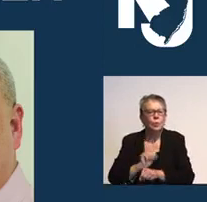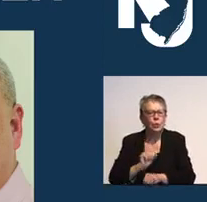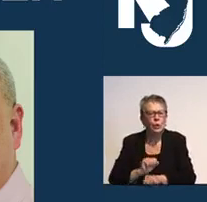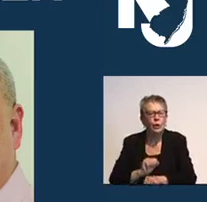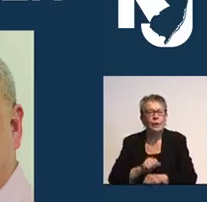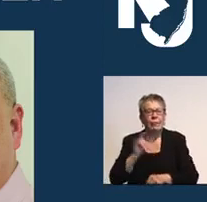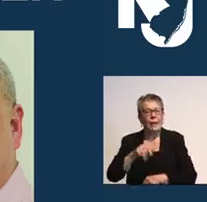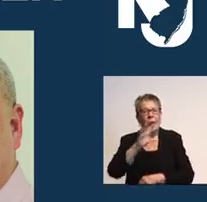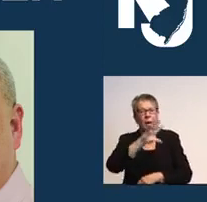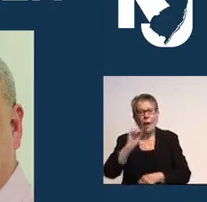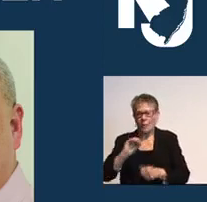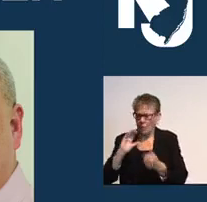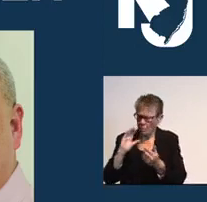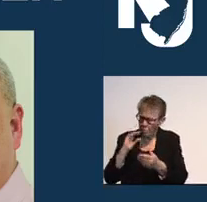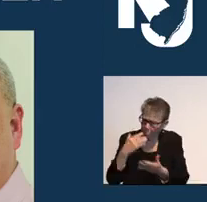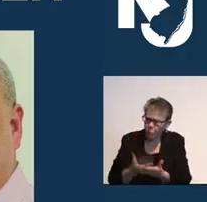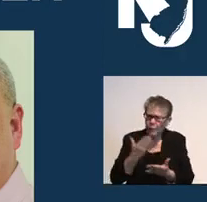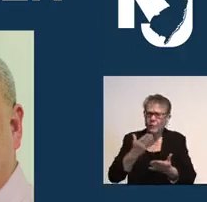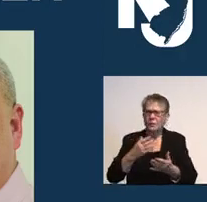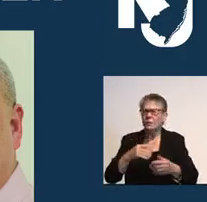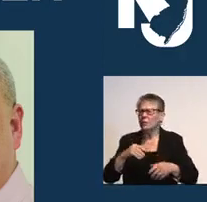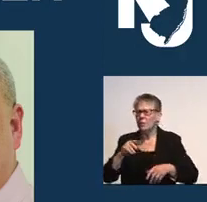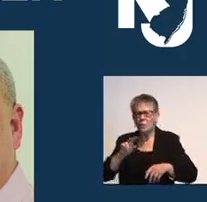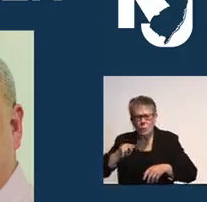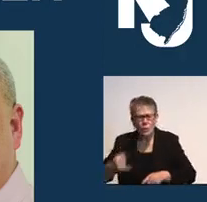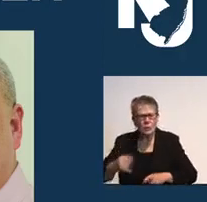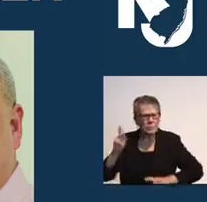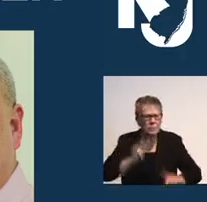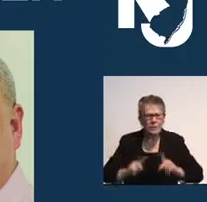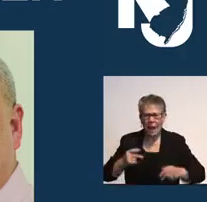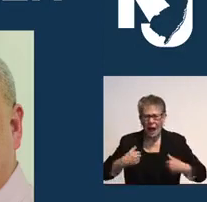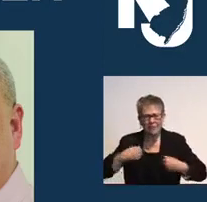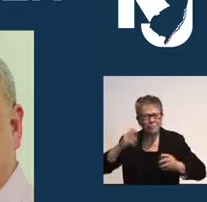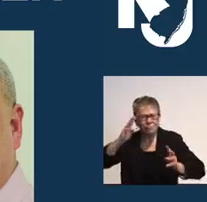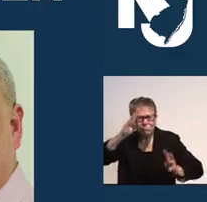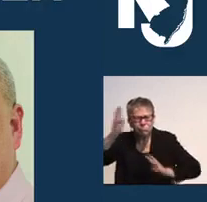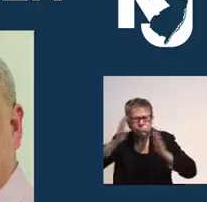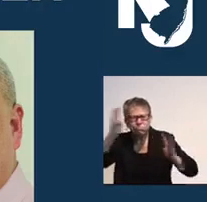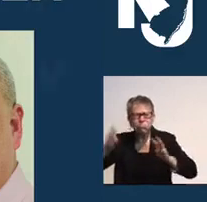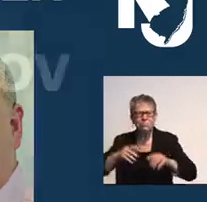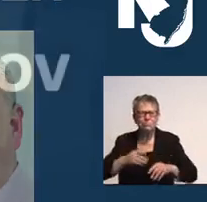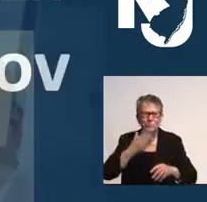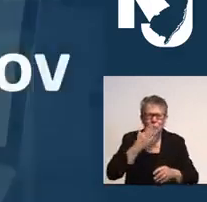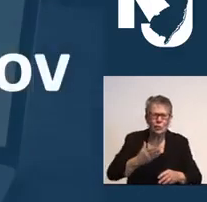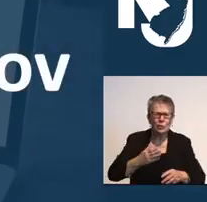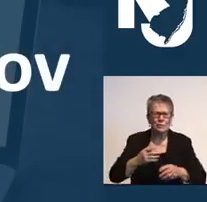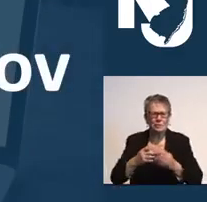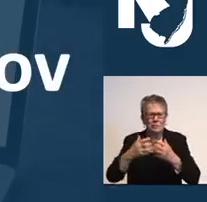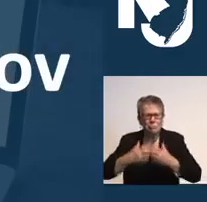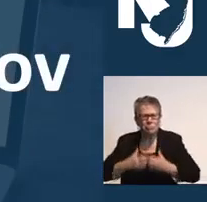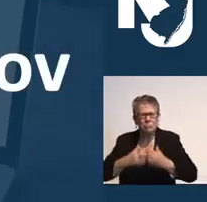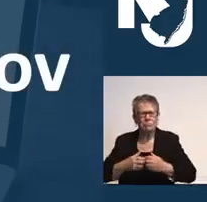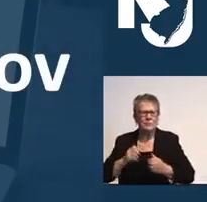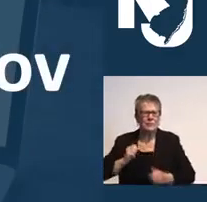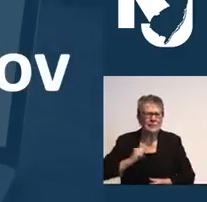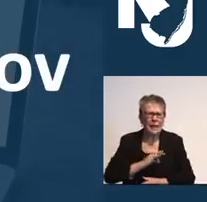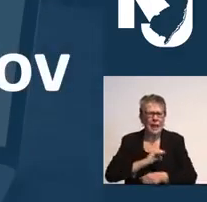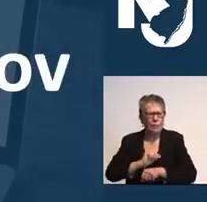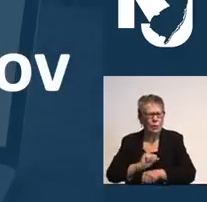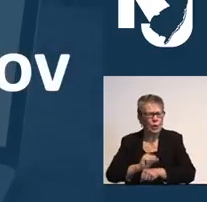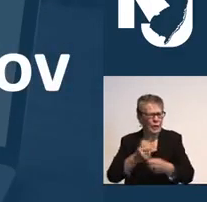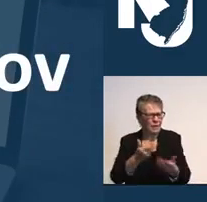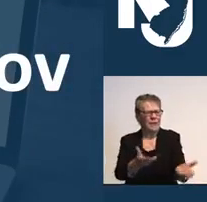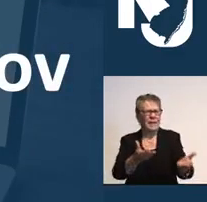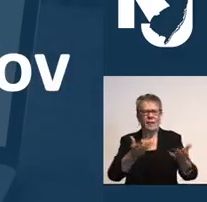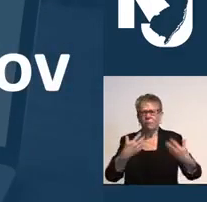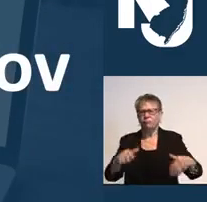ideas to make that happen, but we also have the workforce. So that's where we'll leave it for today. I wish anybody out there